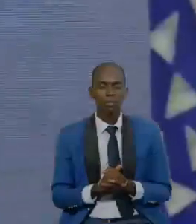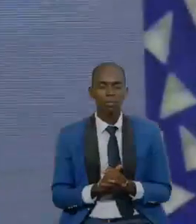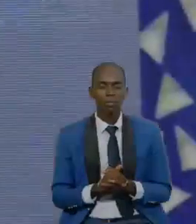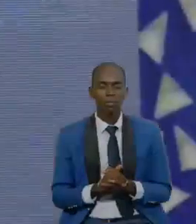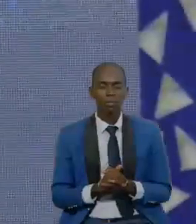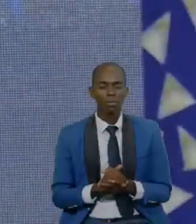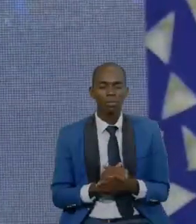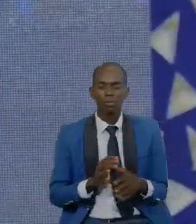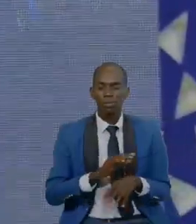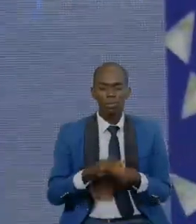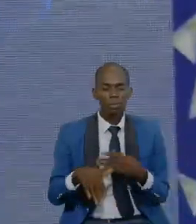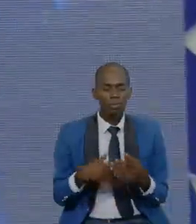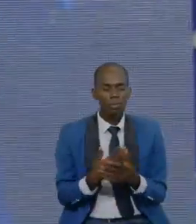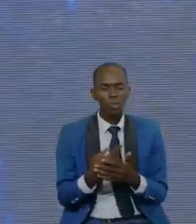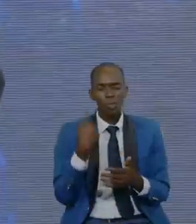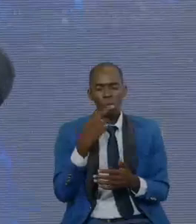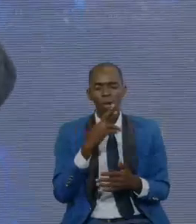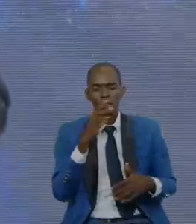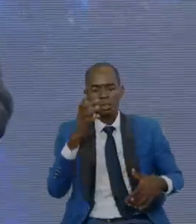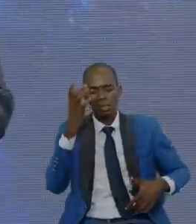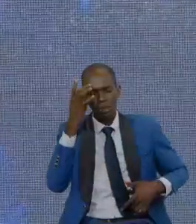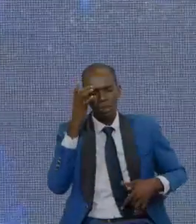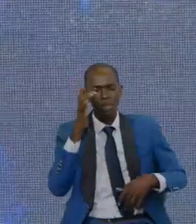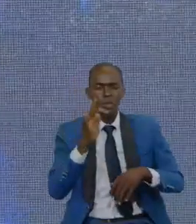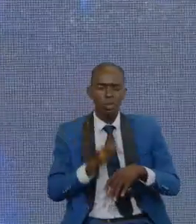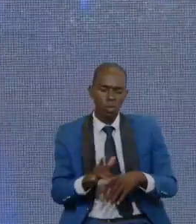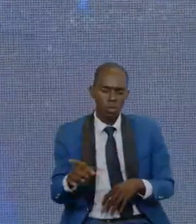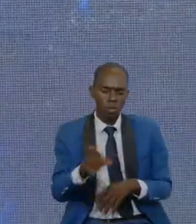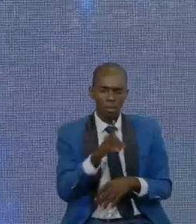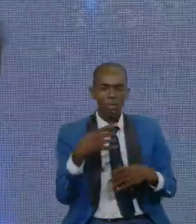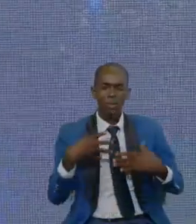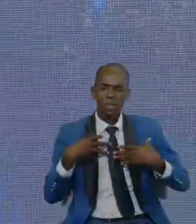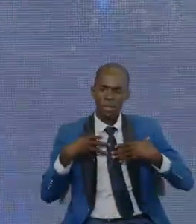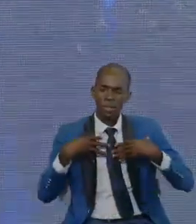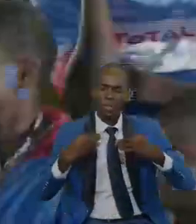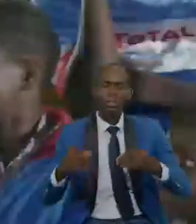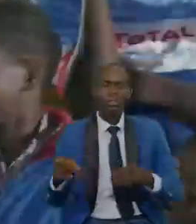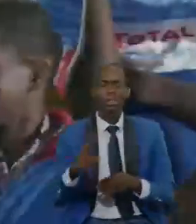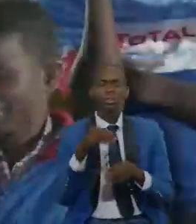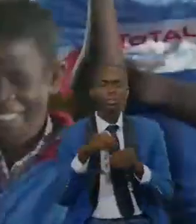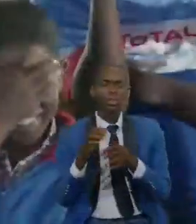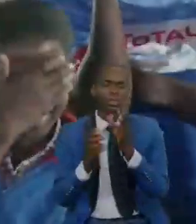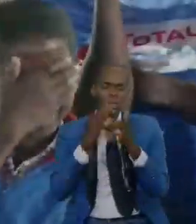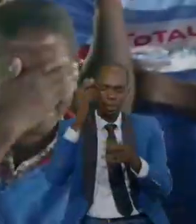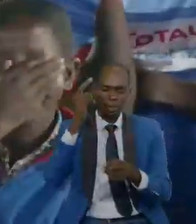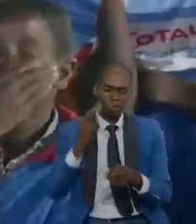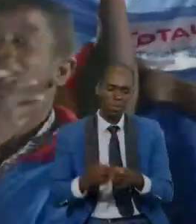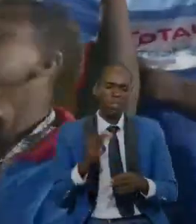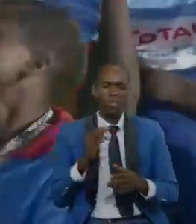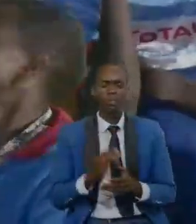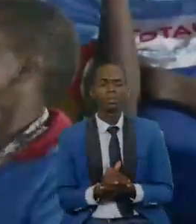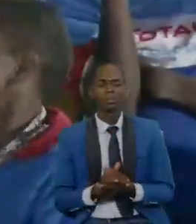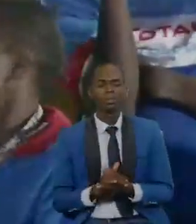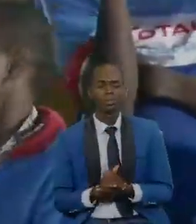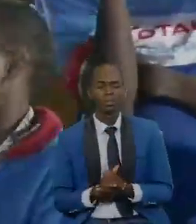All those who are sick, touch them, heal them in Jesus' name.